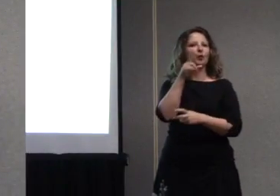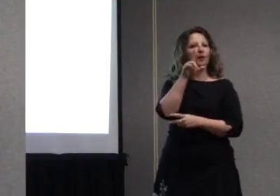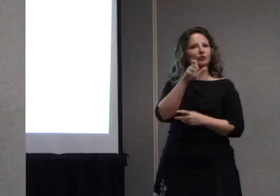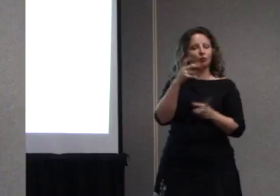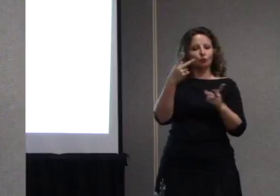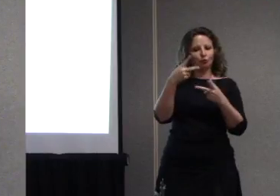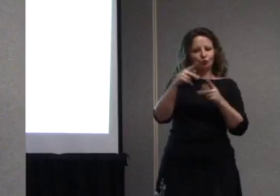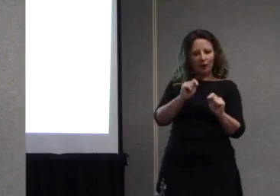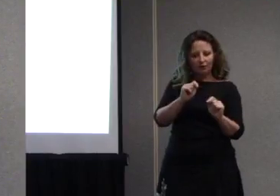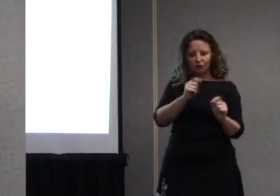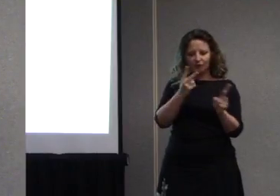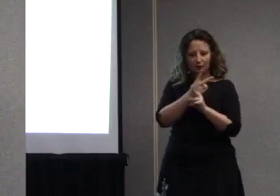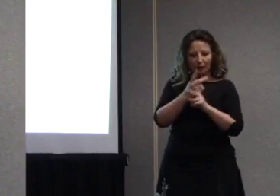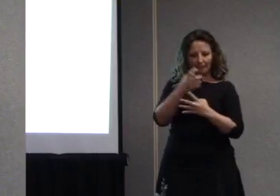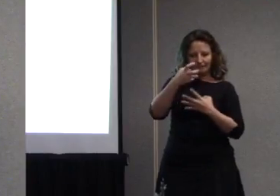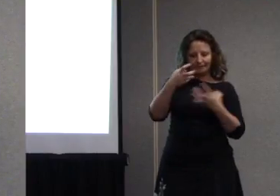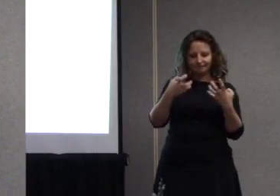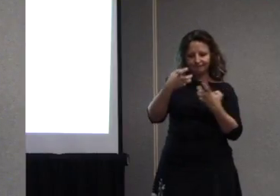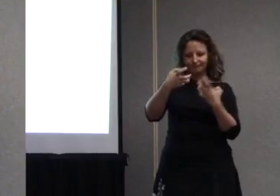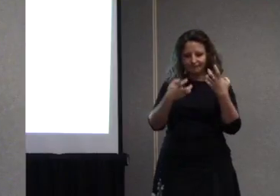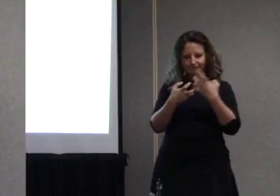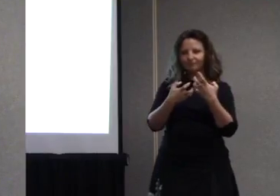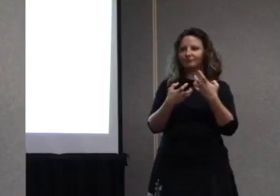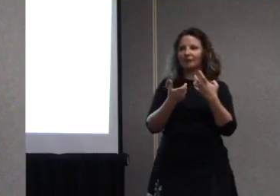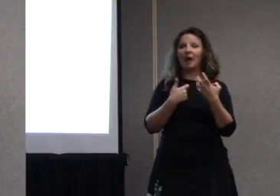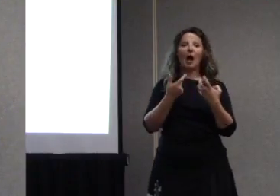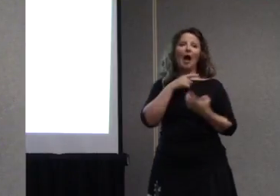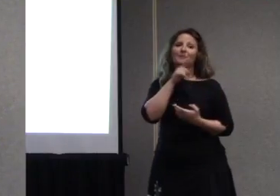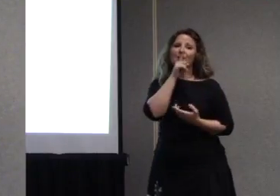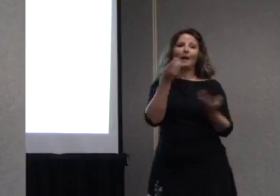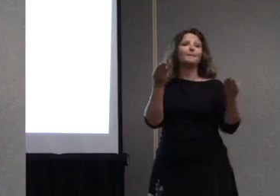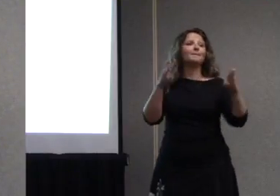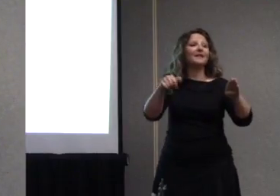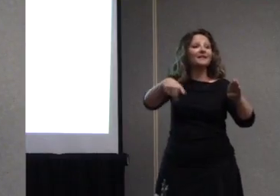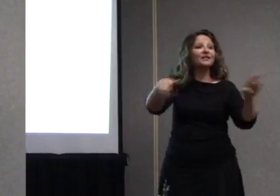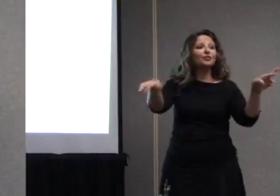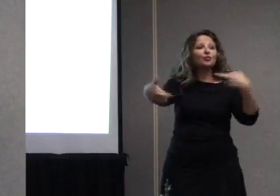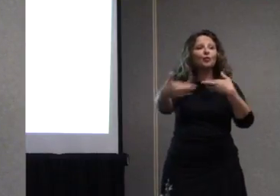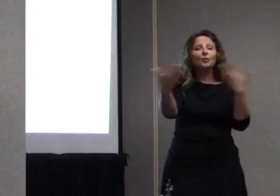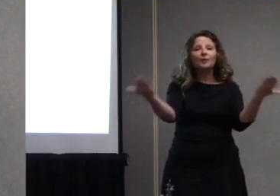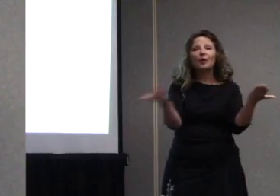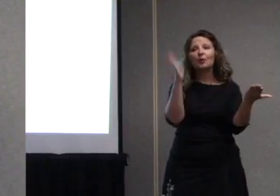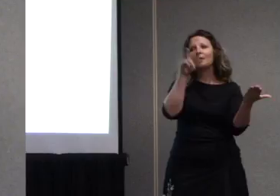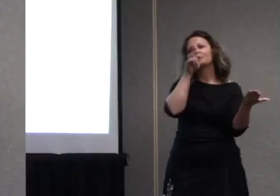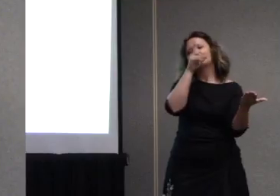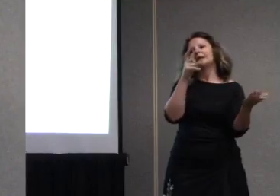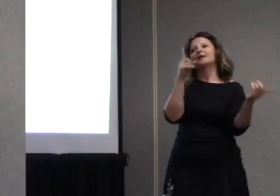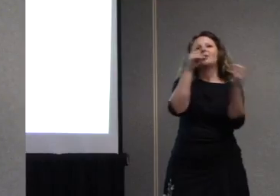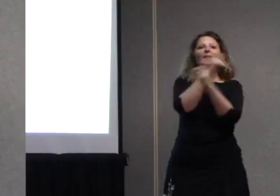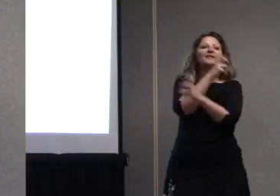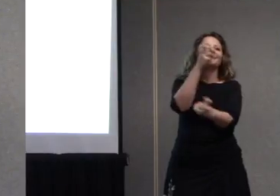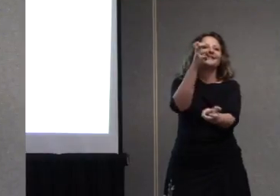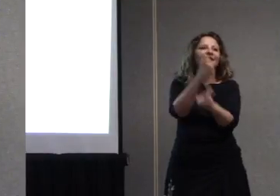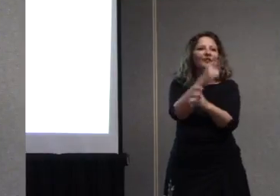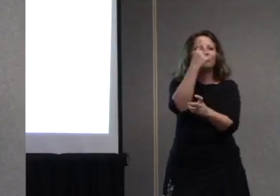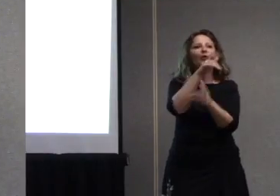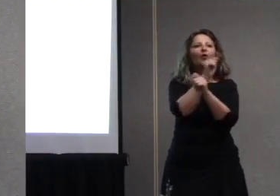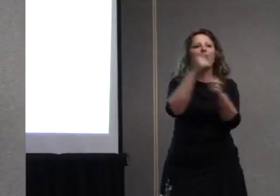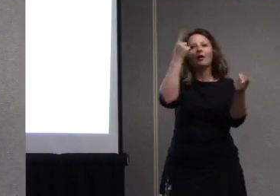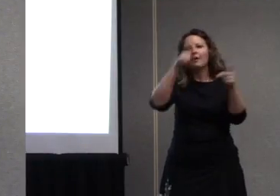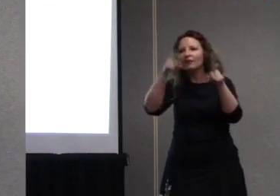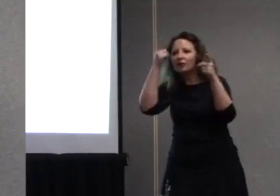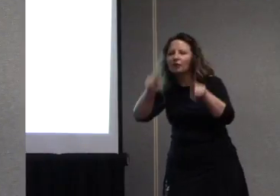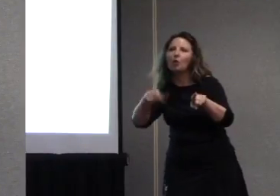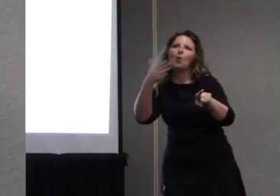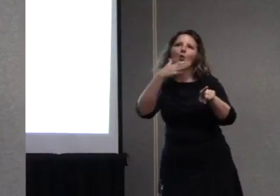difficult, is to try to get all of those things. And I bet in this room, it would be very difficult to